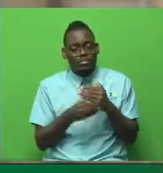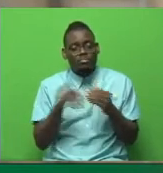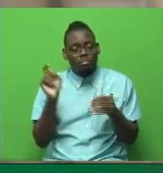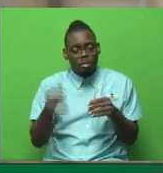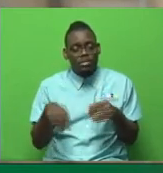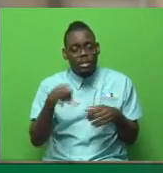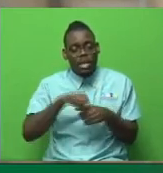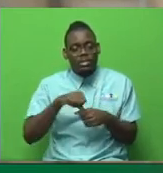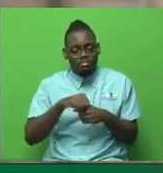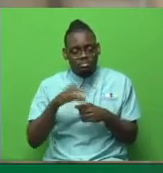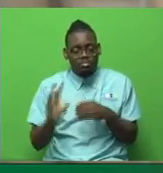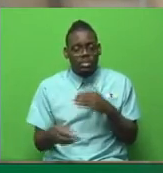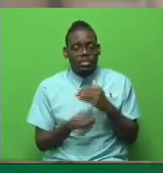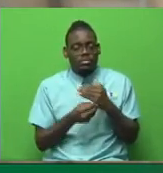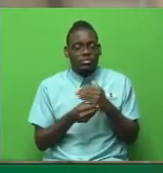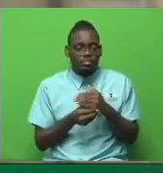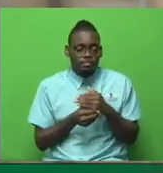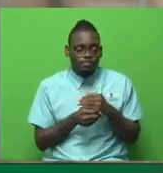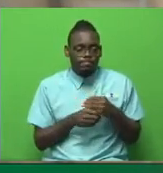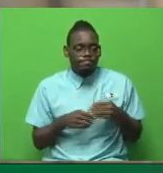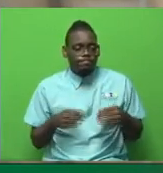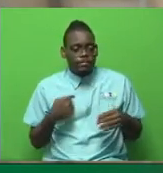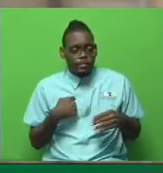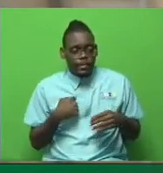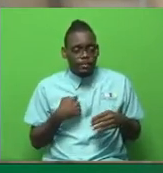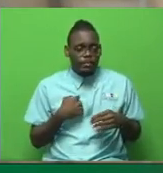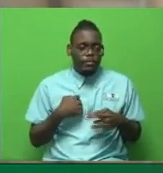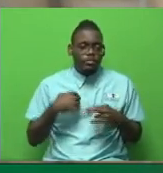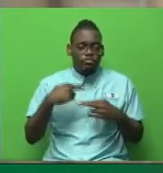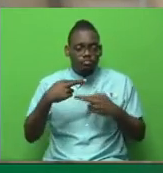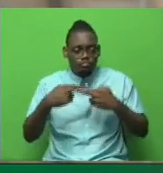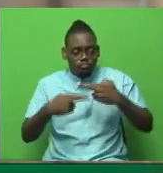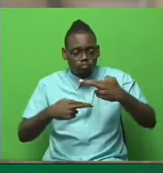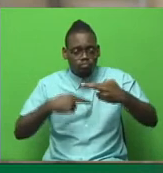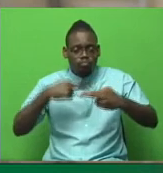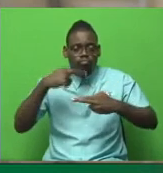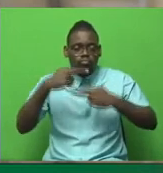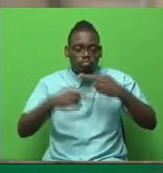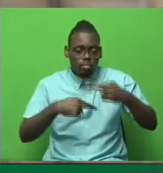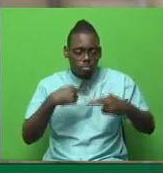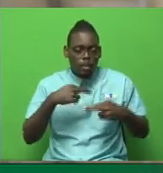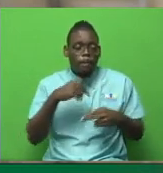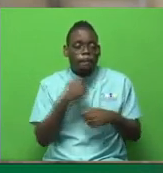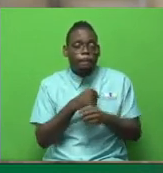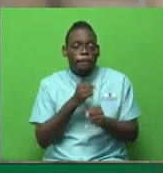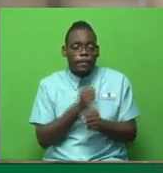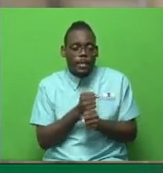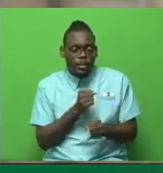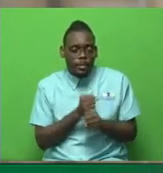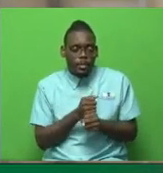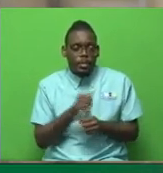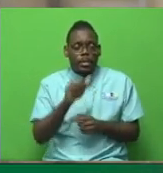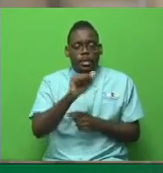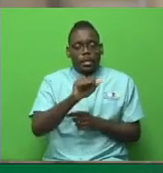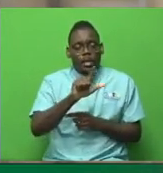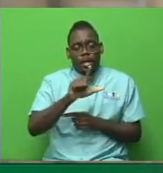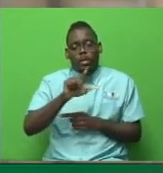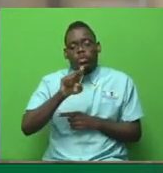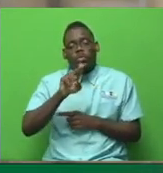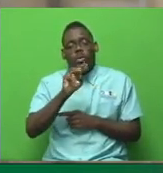made from aluminum capital expenditure on this project will be approximately 685